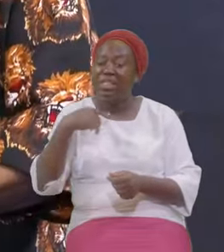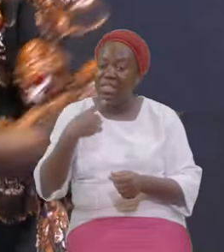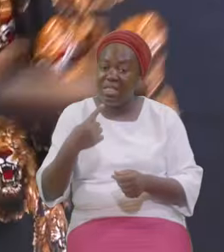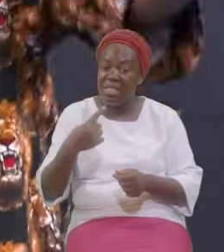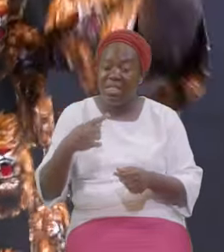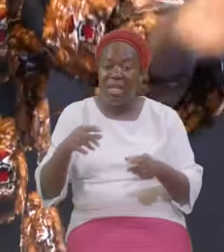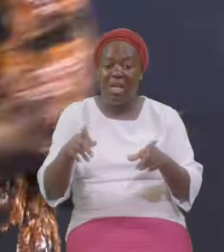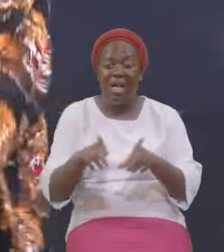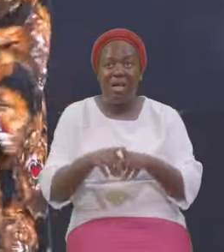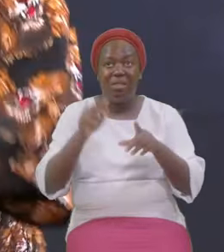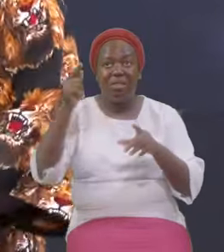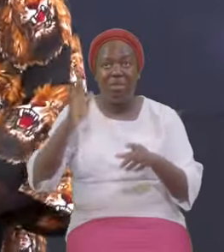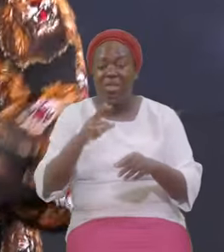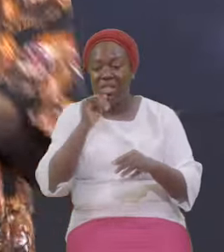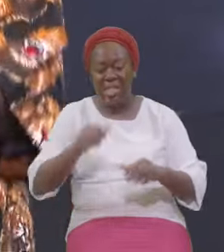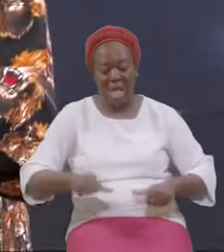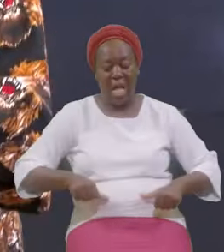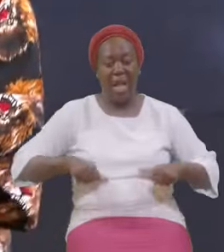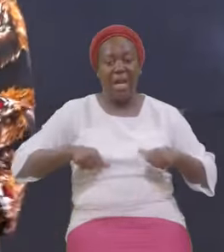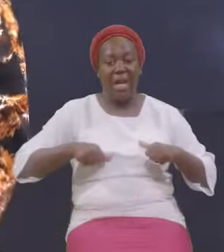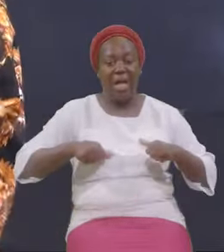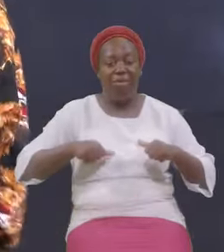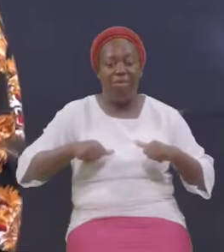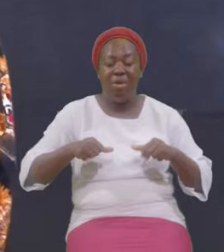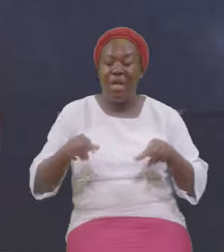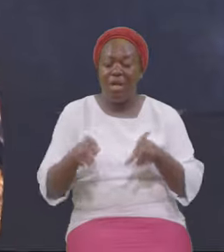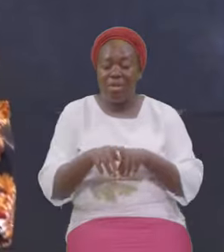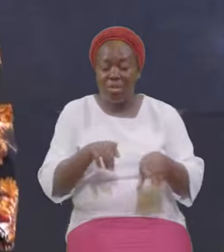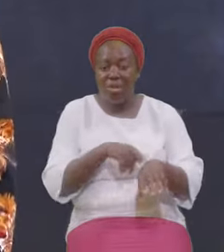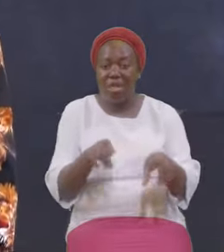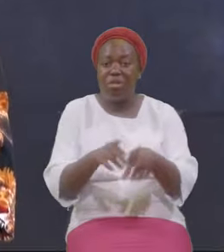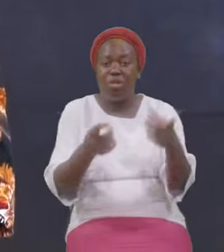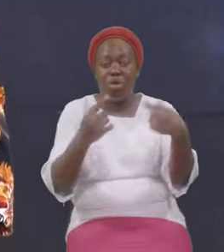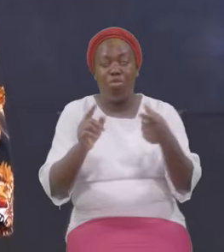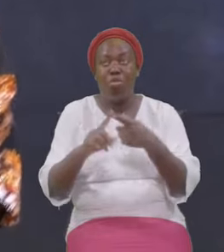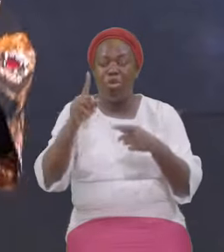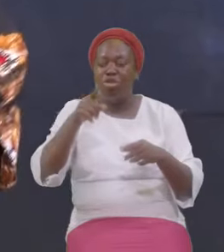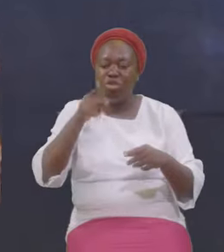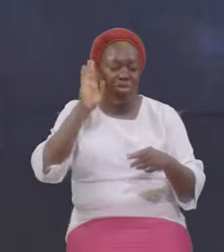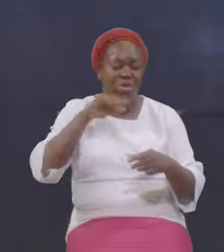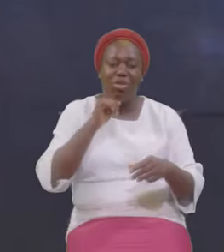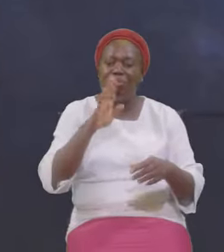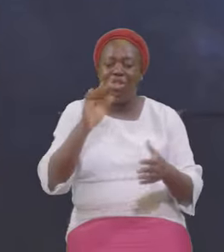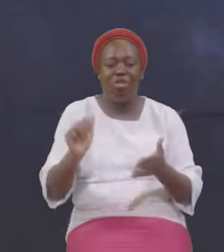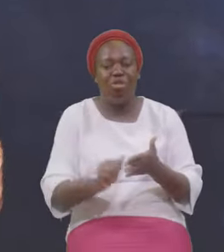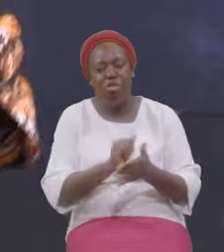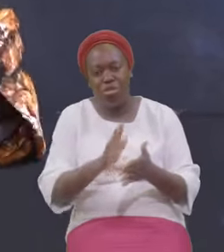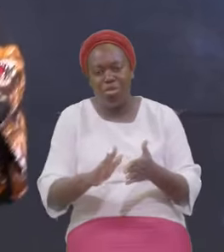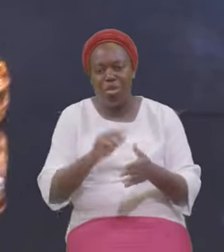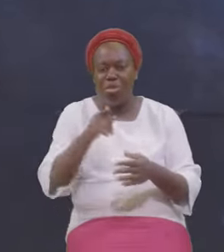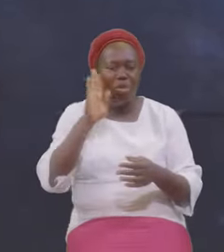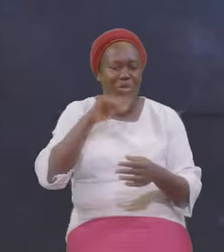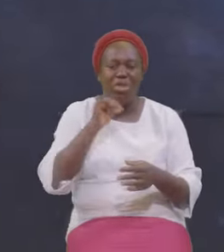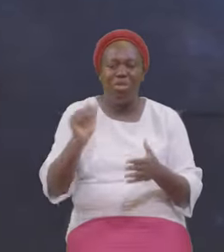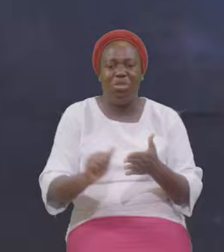alive, and as long as you come to him, you will not be consumed. You will not perish. Whatever